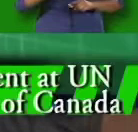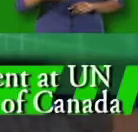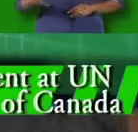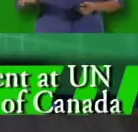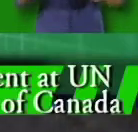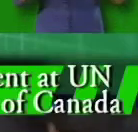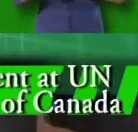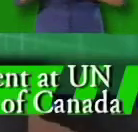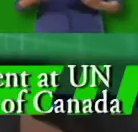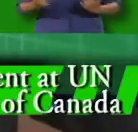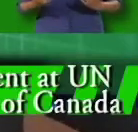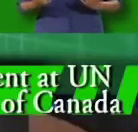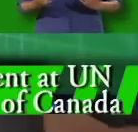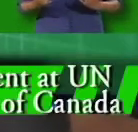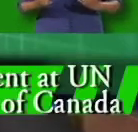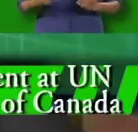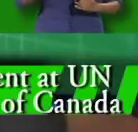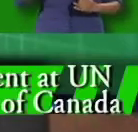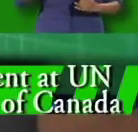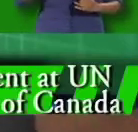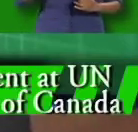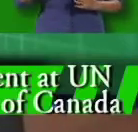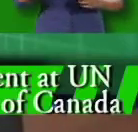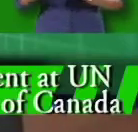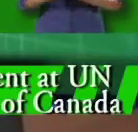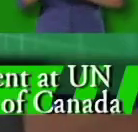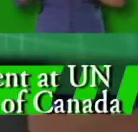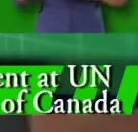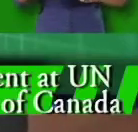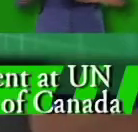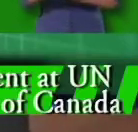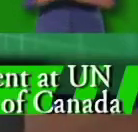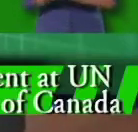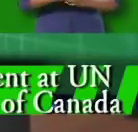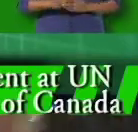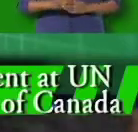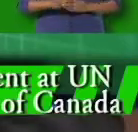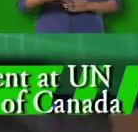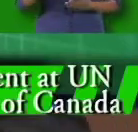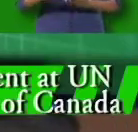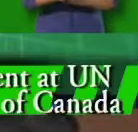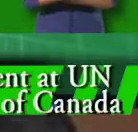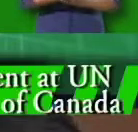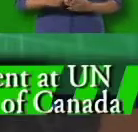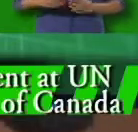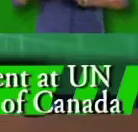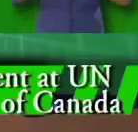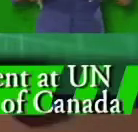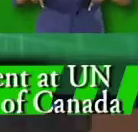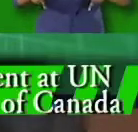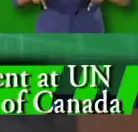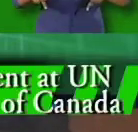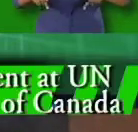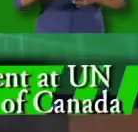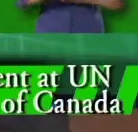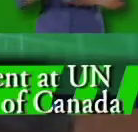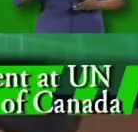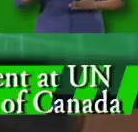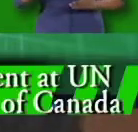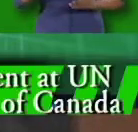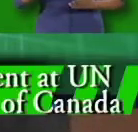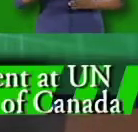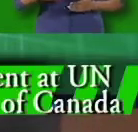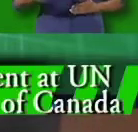converging. One is the rise of humans, i.e. the increases in people, wealth, and intellectual resources, especially the wealth side,